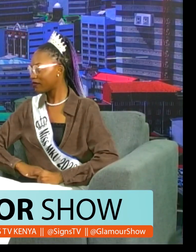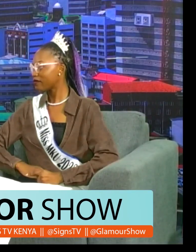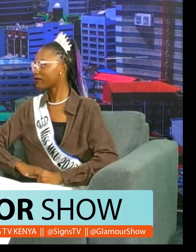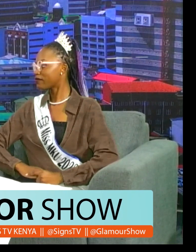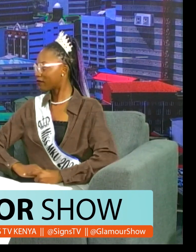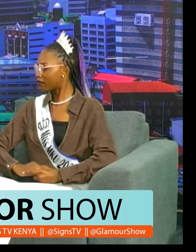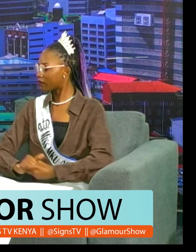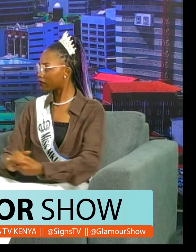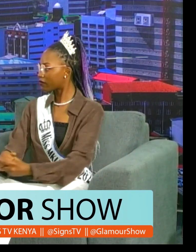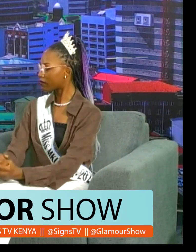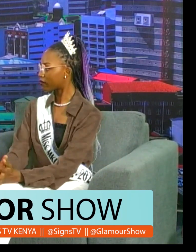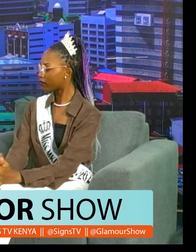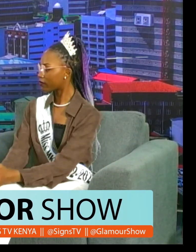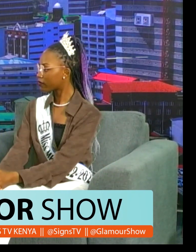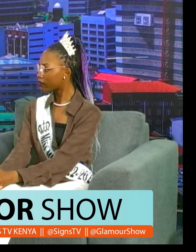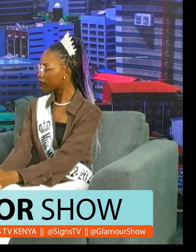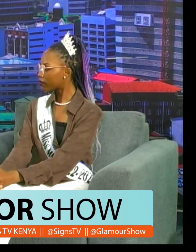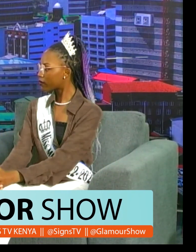Thank you.